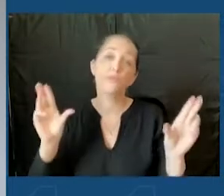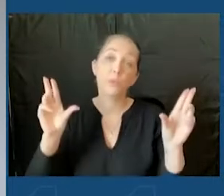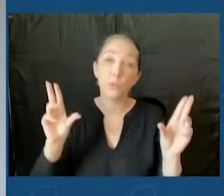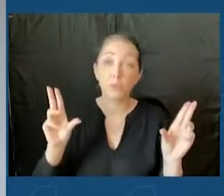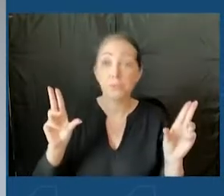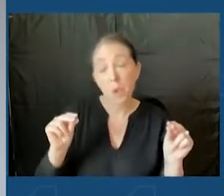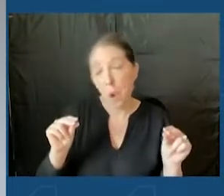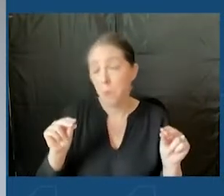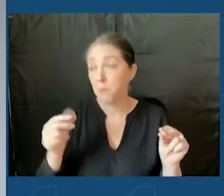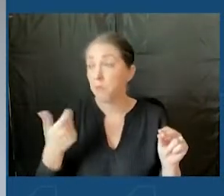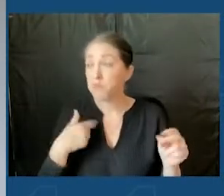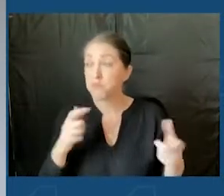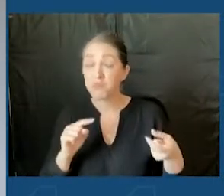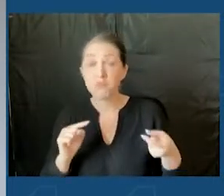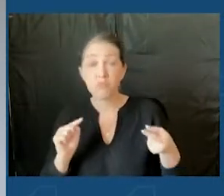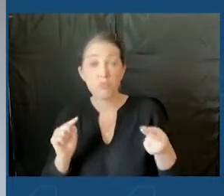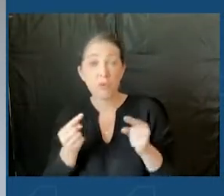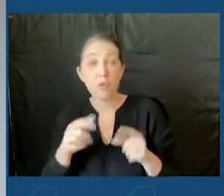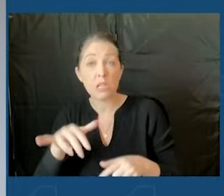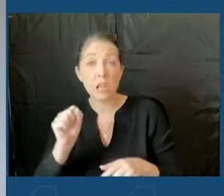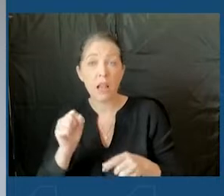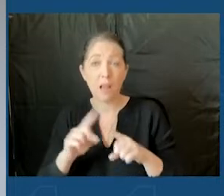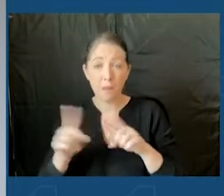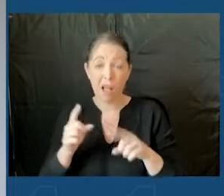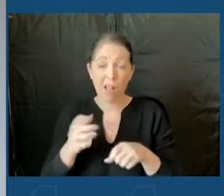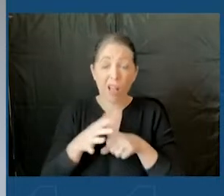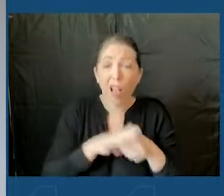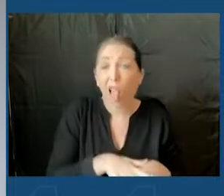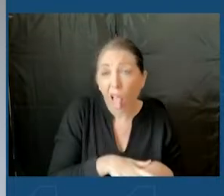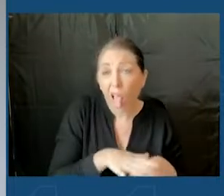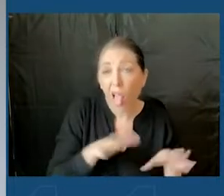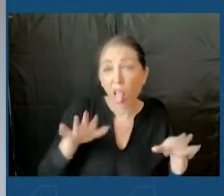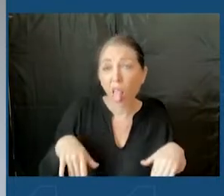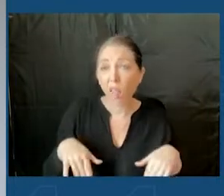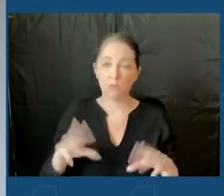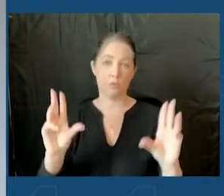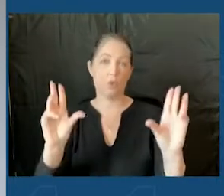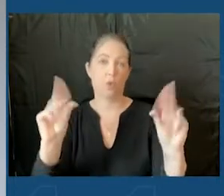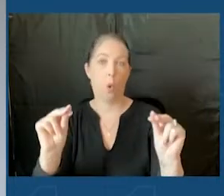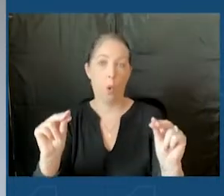hurt, but we're not going to stay down. This community